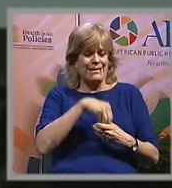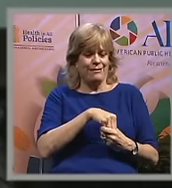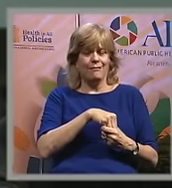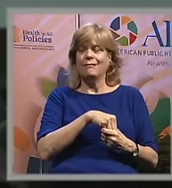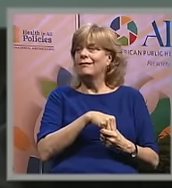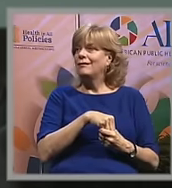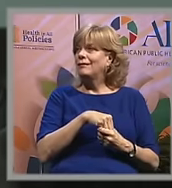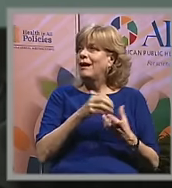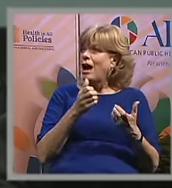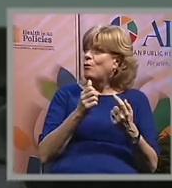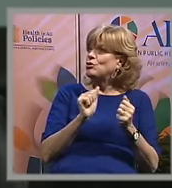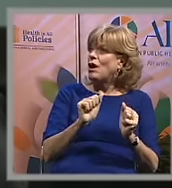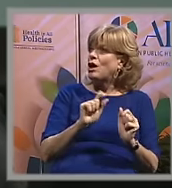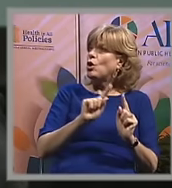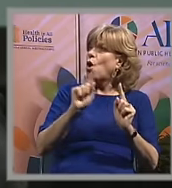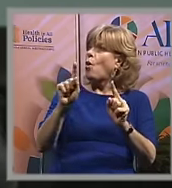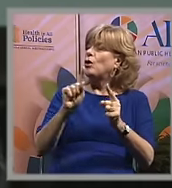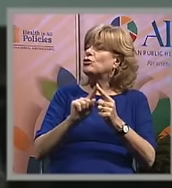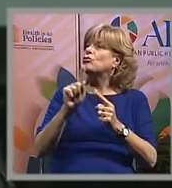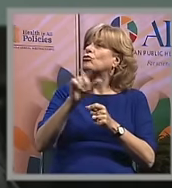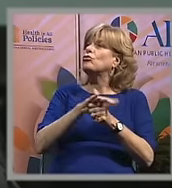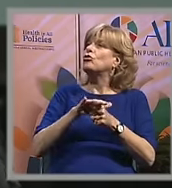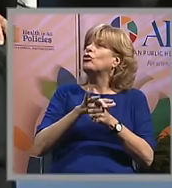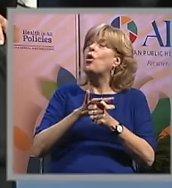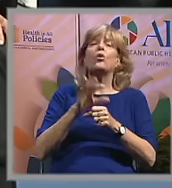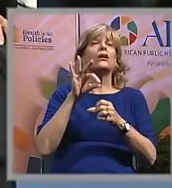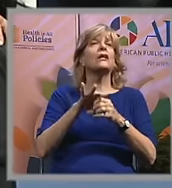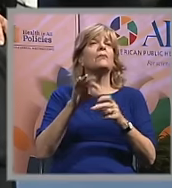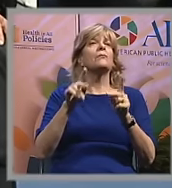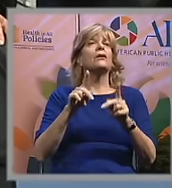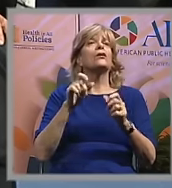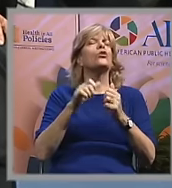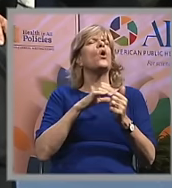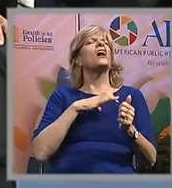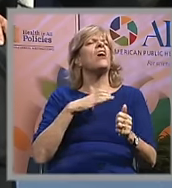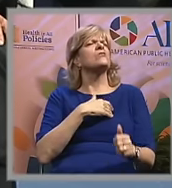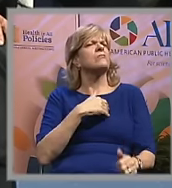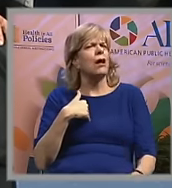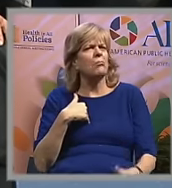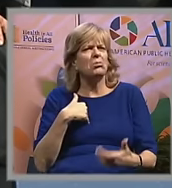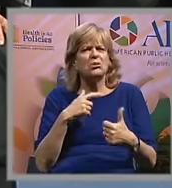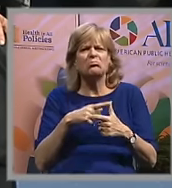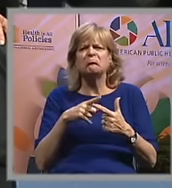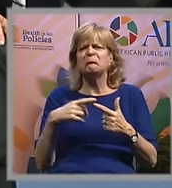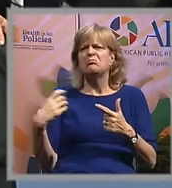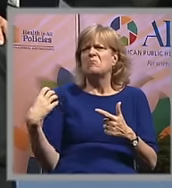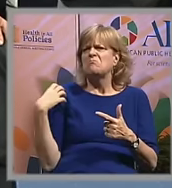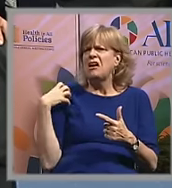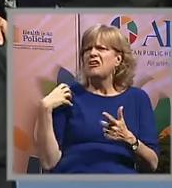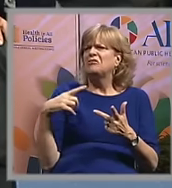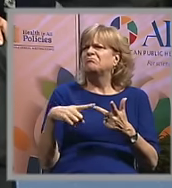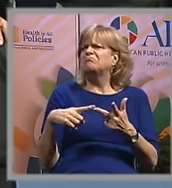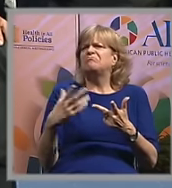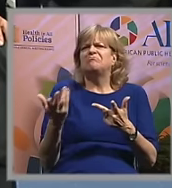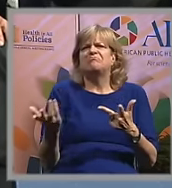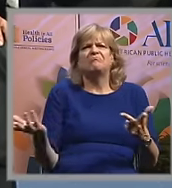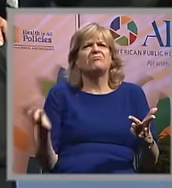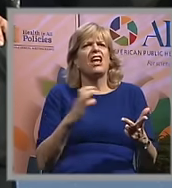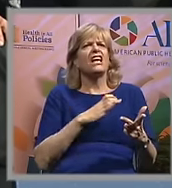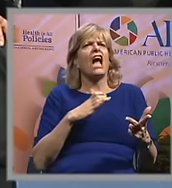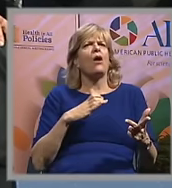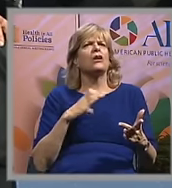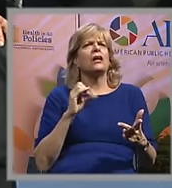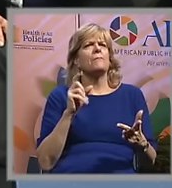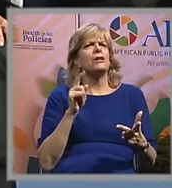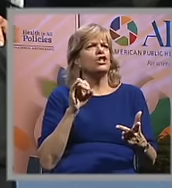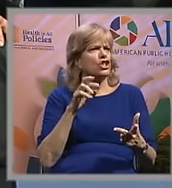I would try going up to your local elected officials, whether it's a council member or the mayor or a county